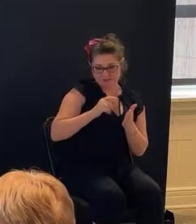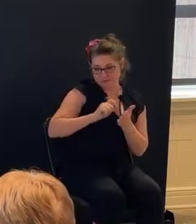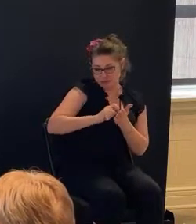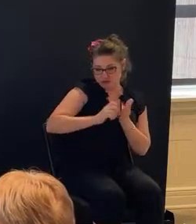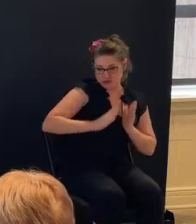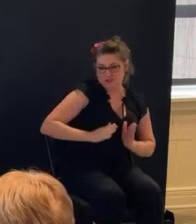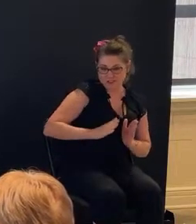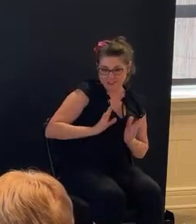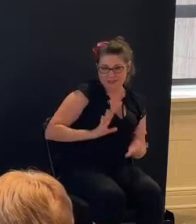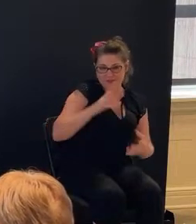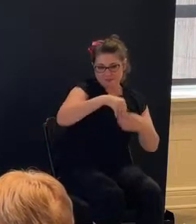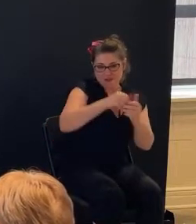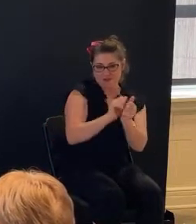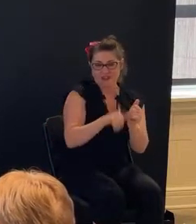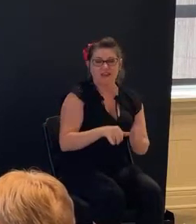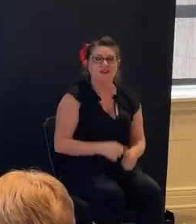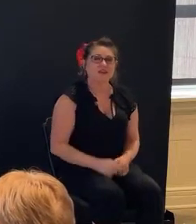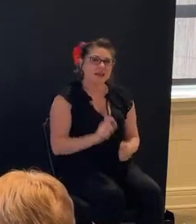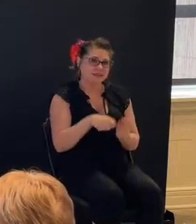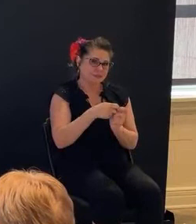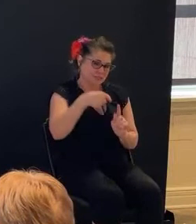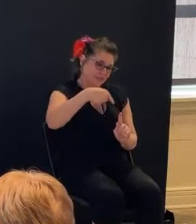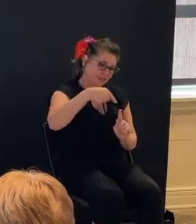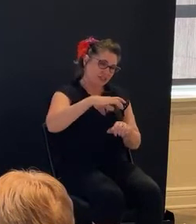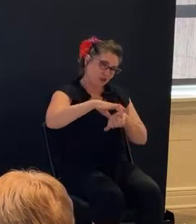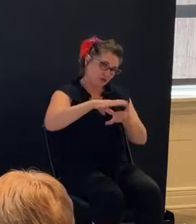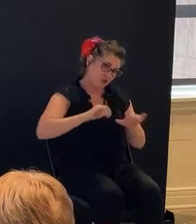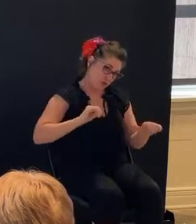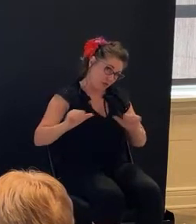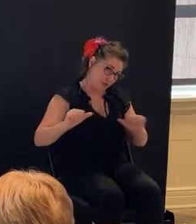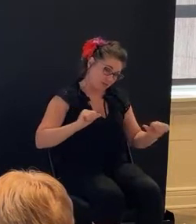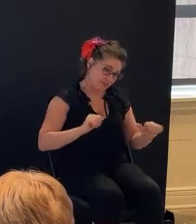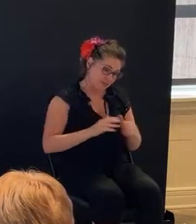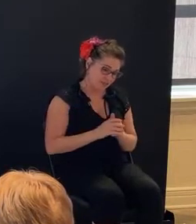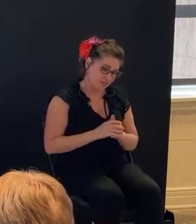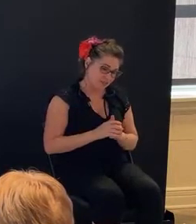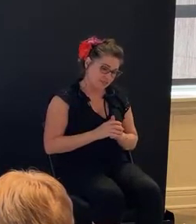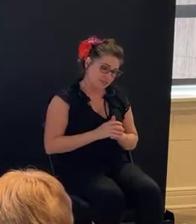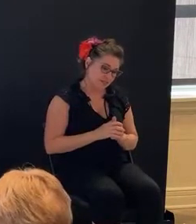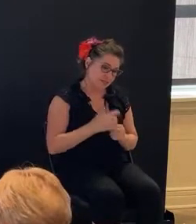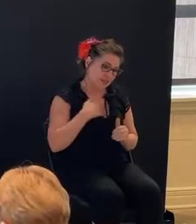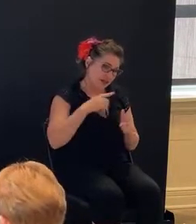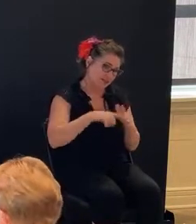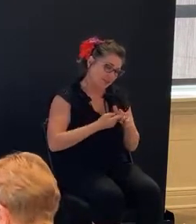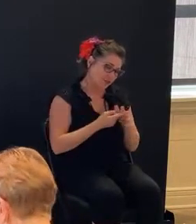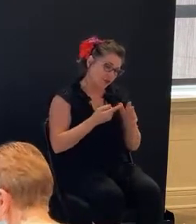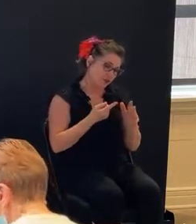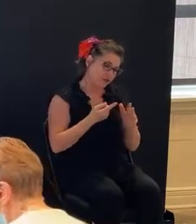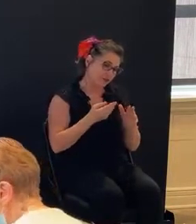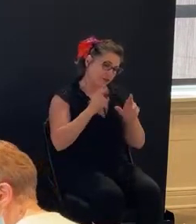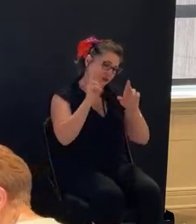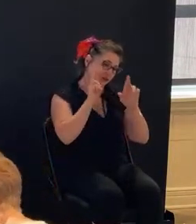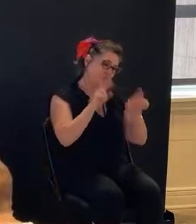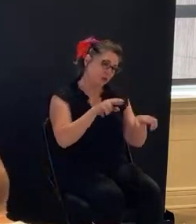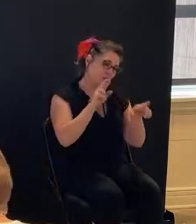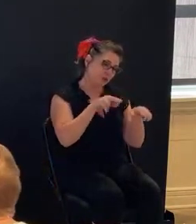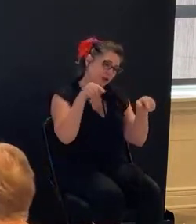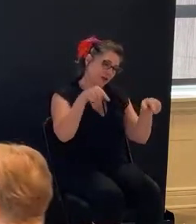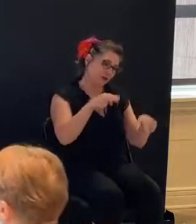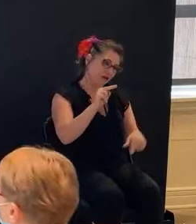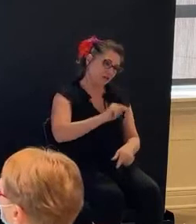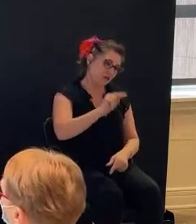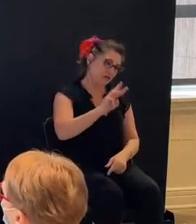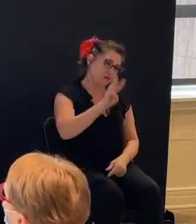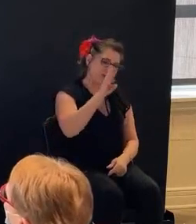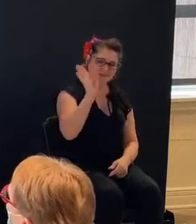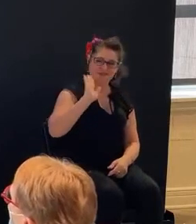And specifically on the earthquakes, I started reporting in the Northwest in